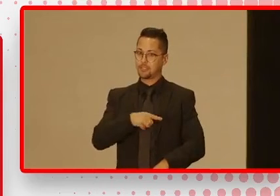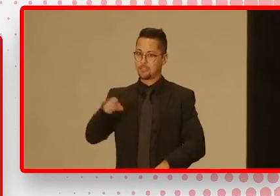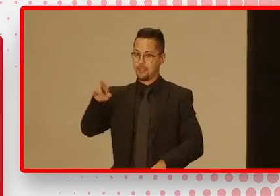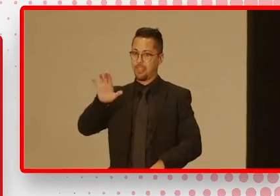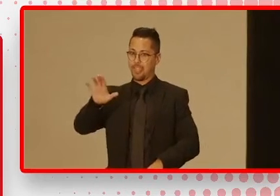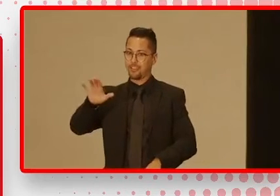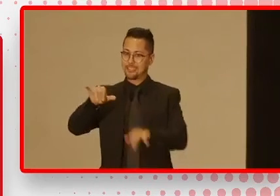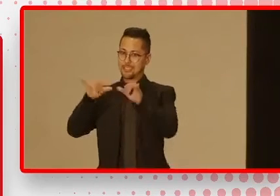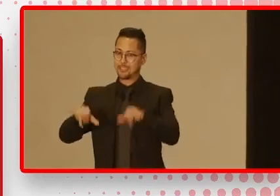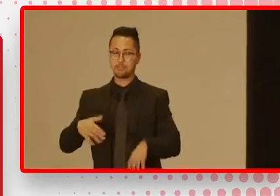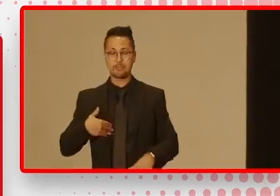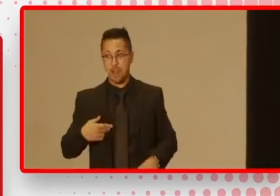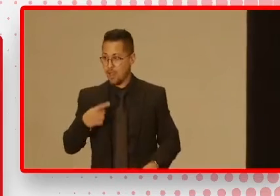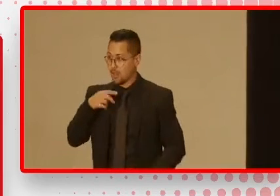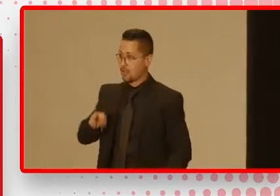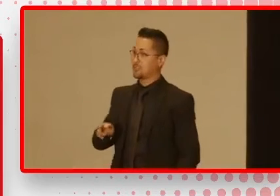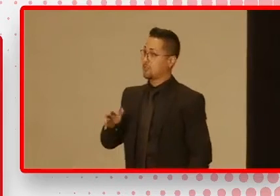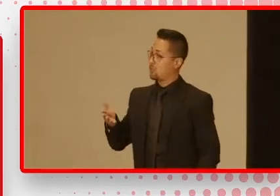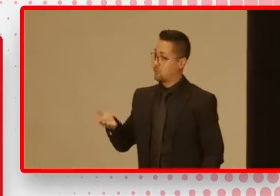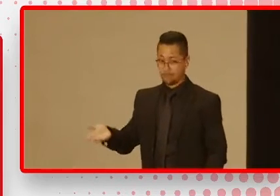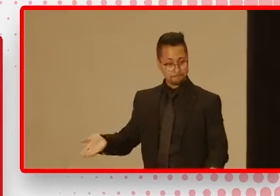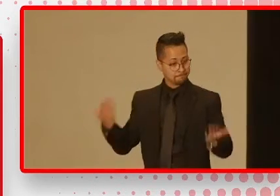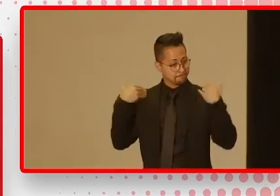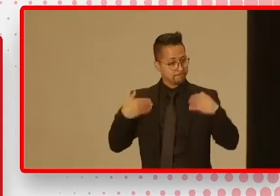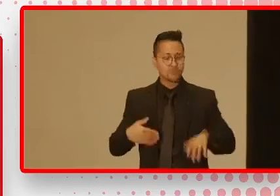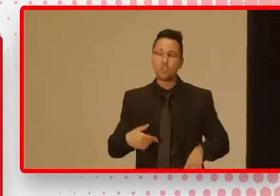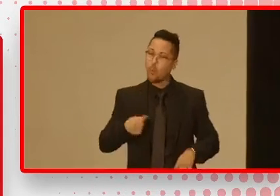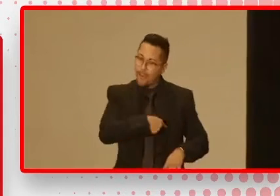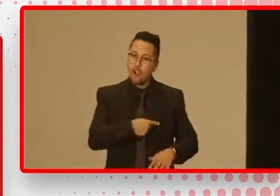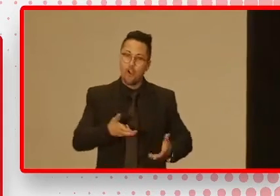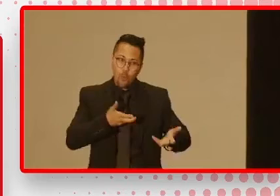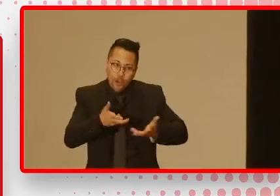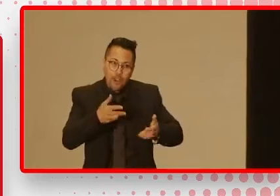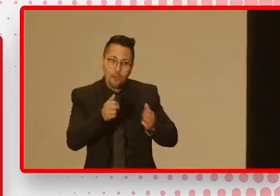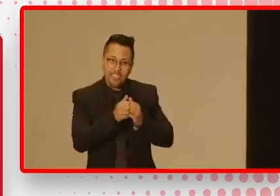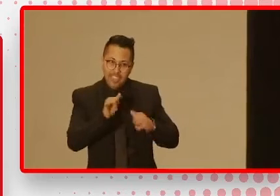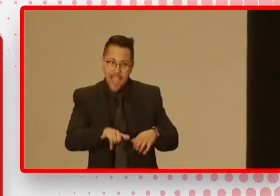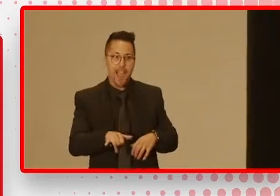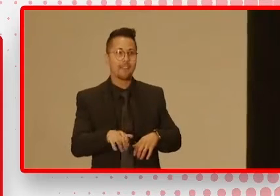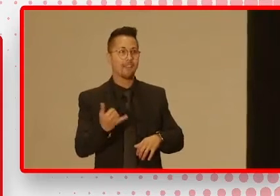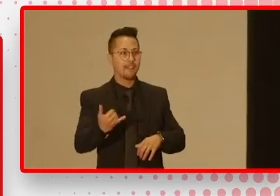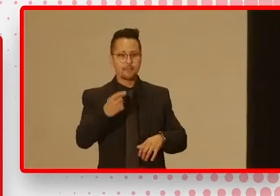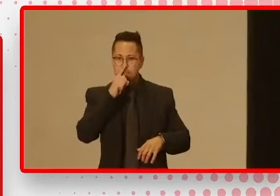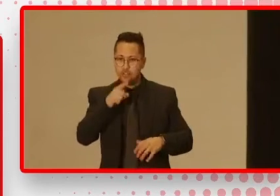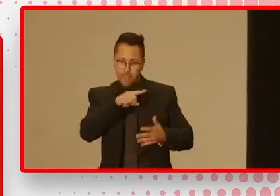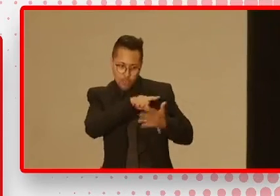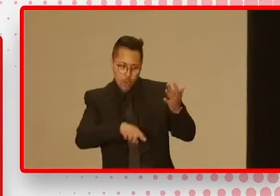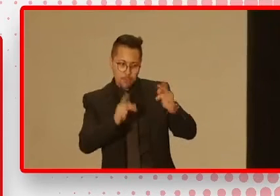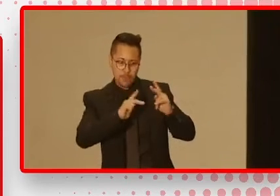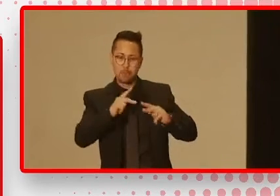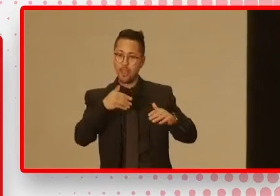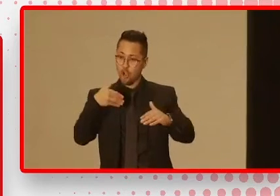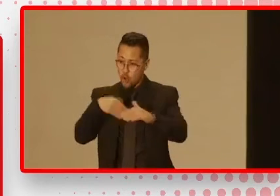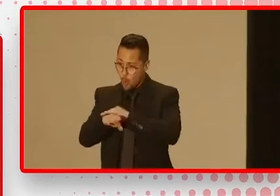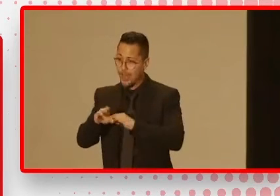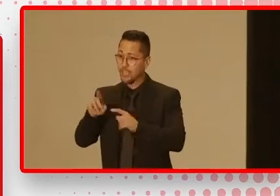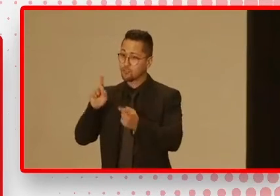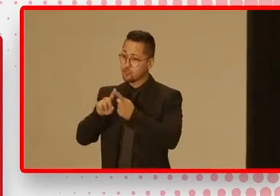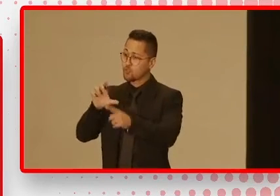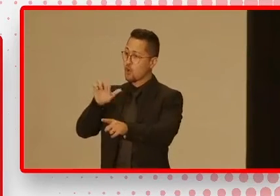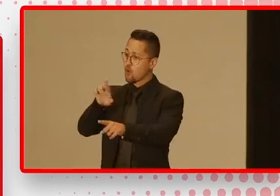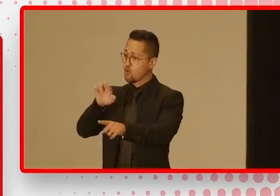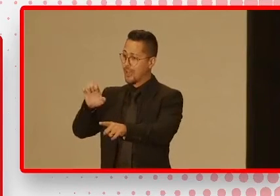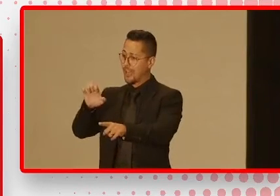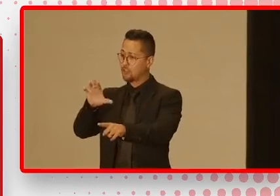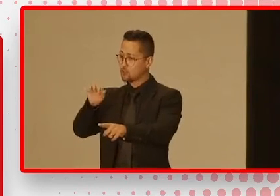And I said, bring them. So we're working on that to make sure that those folks walking in CareerSource that identify